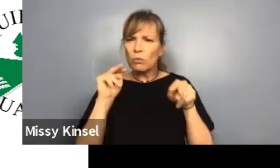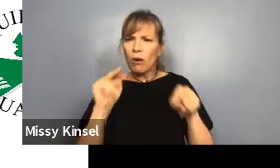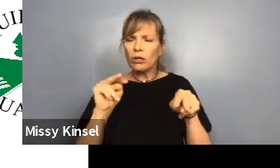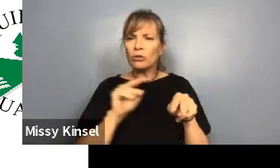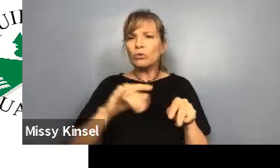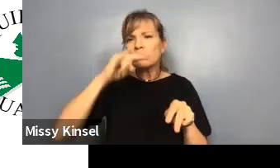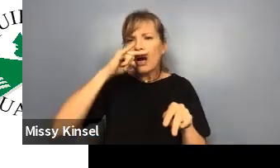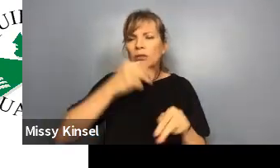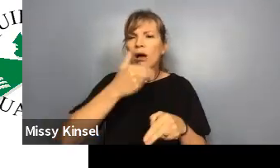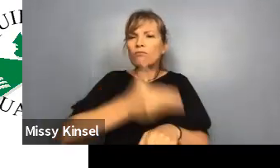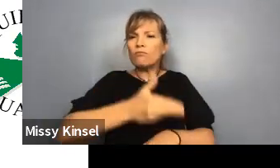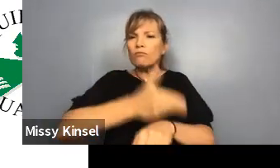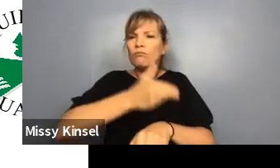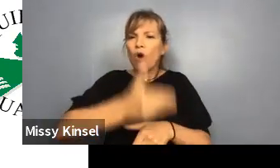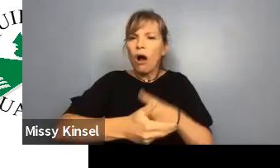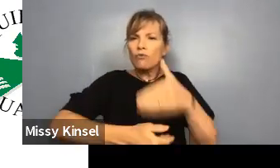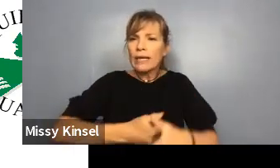progress.